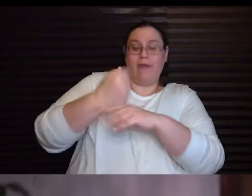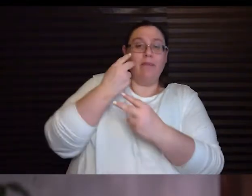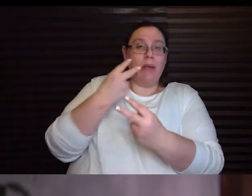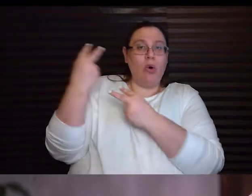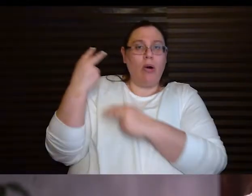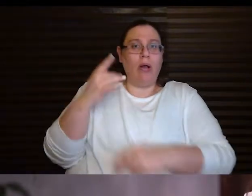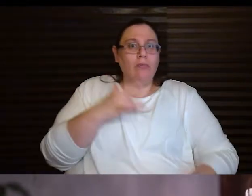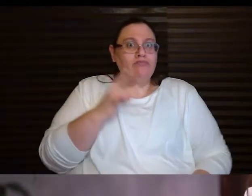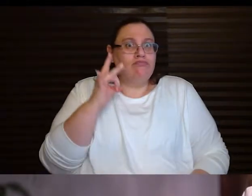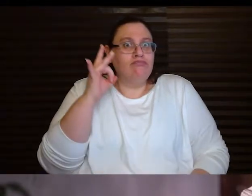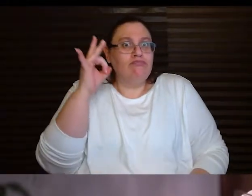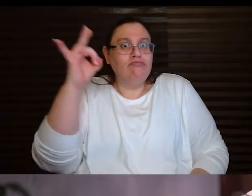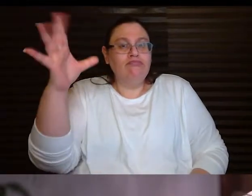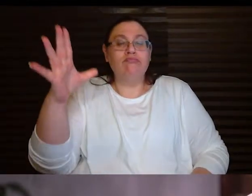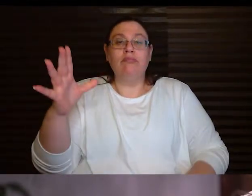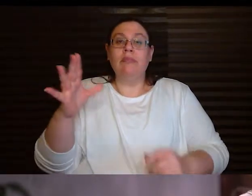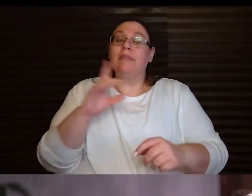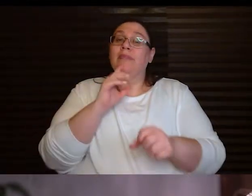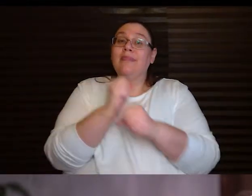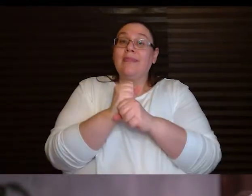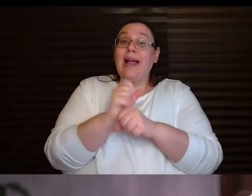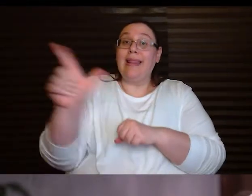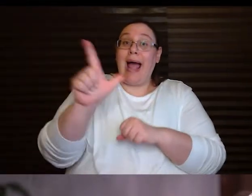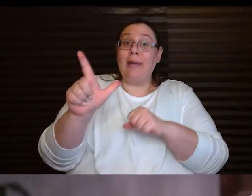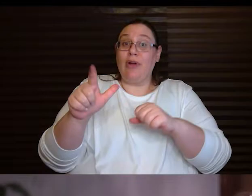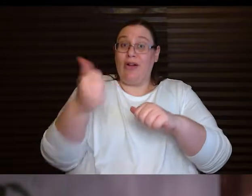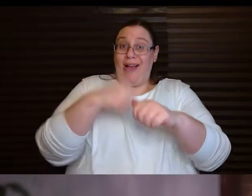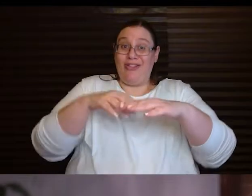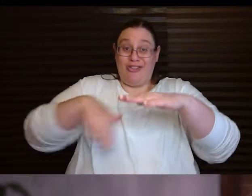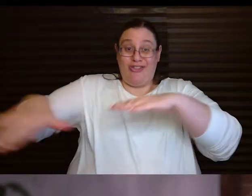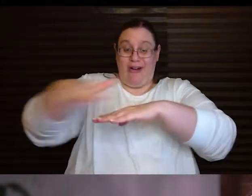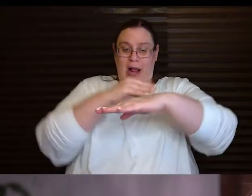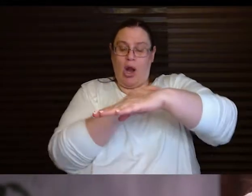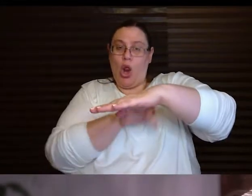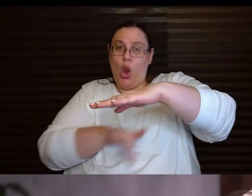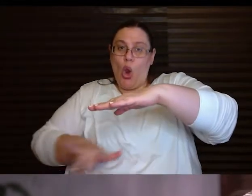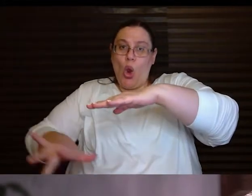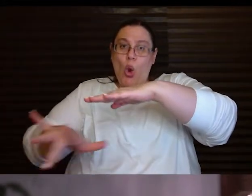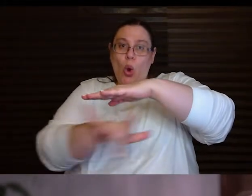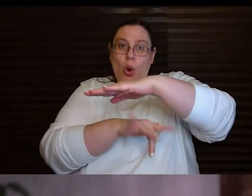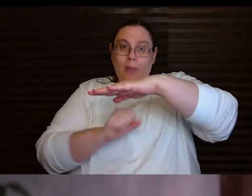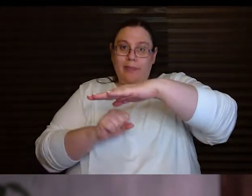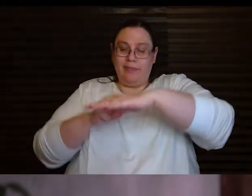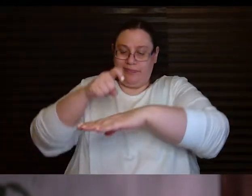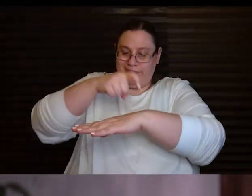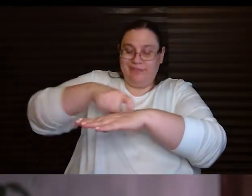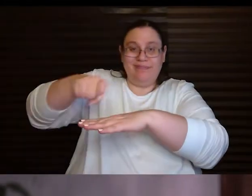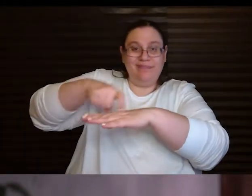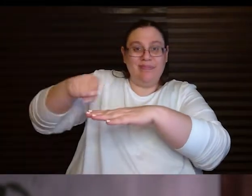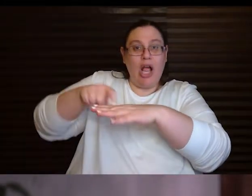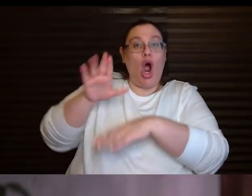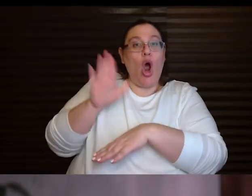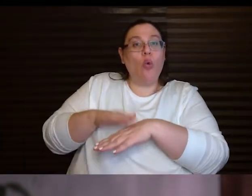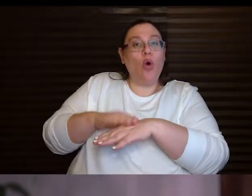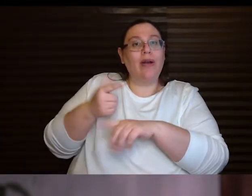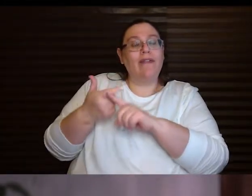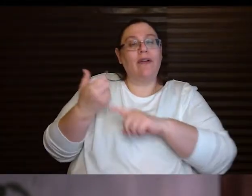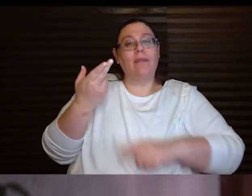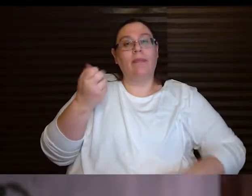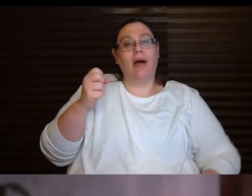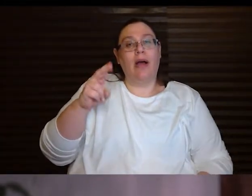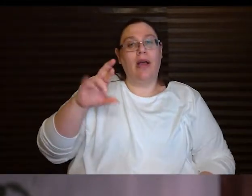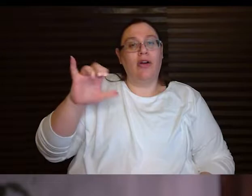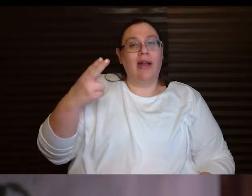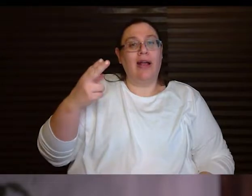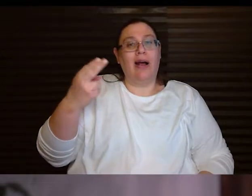haunting. It's a subterranean, empty library. And it's engraved with a warning from Heinrich